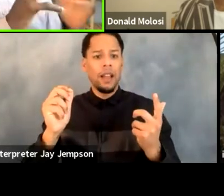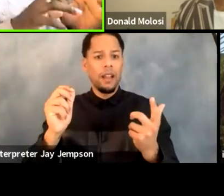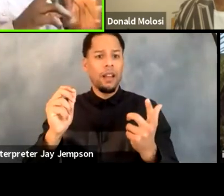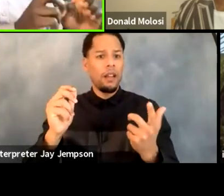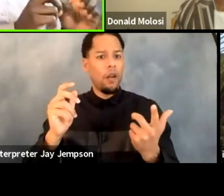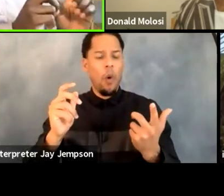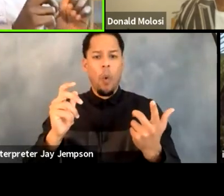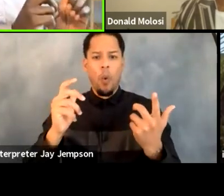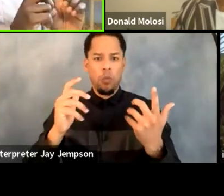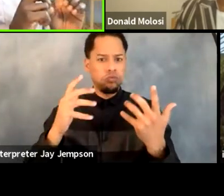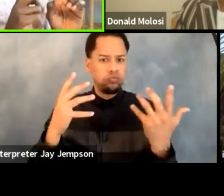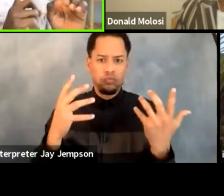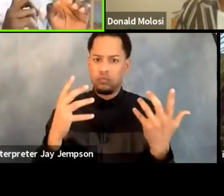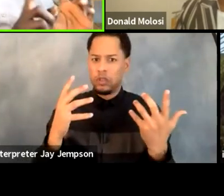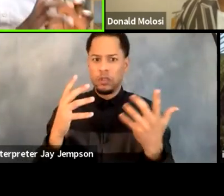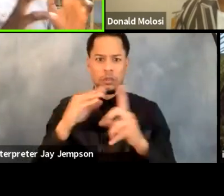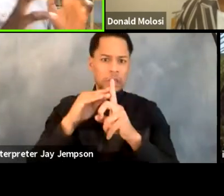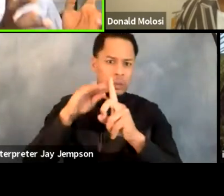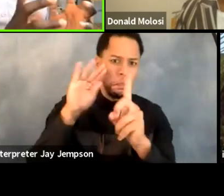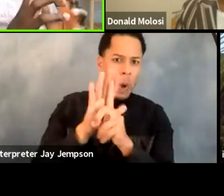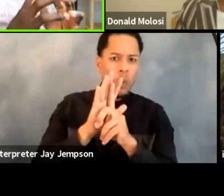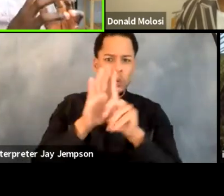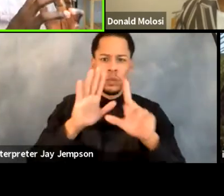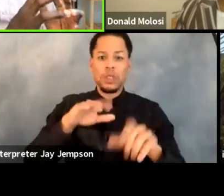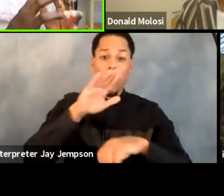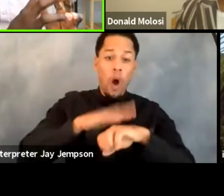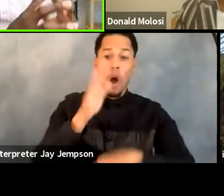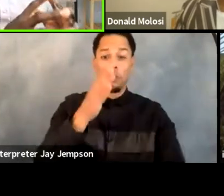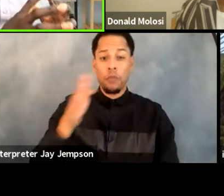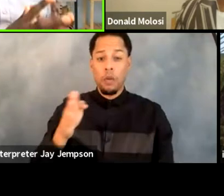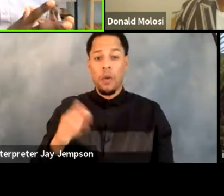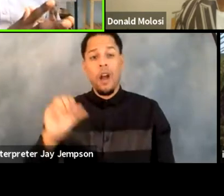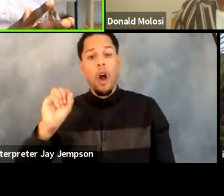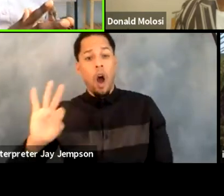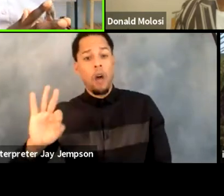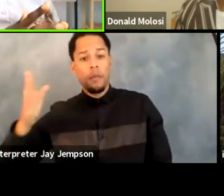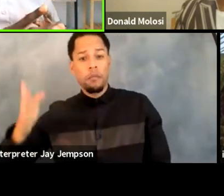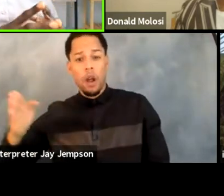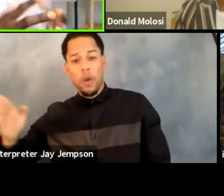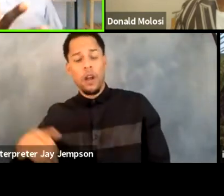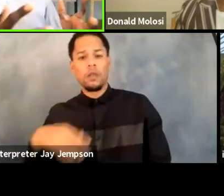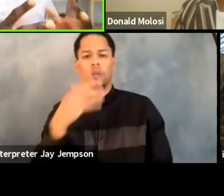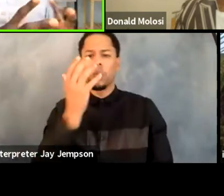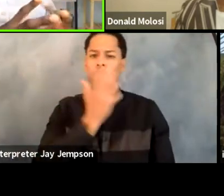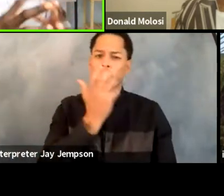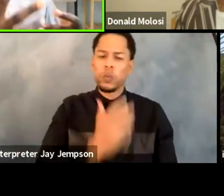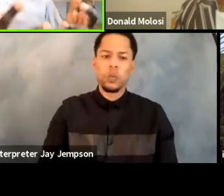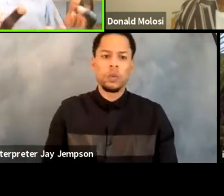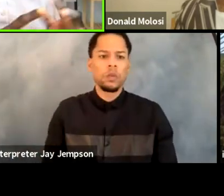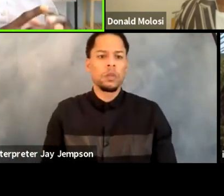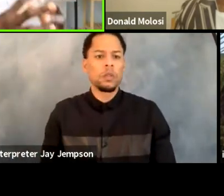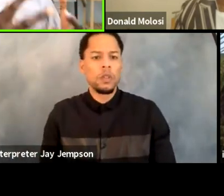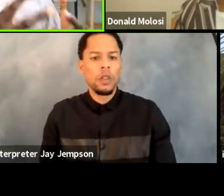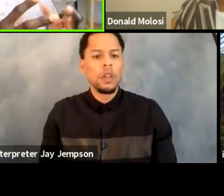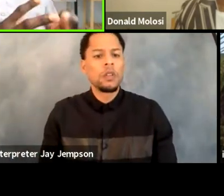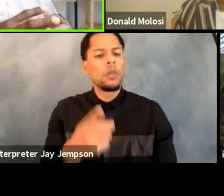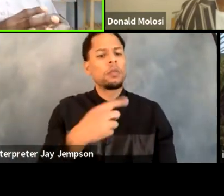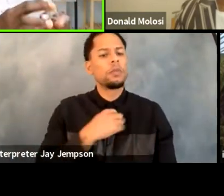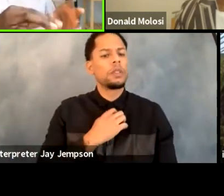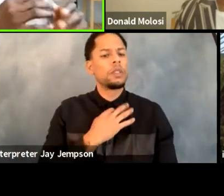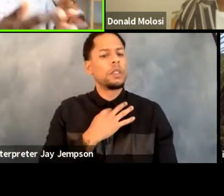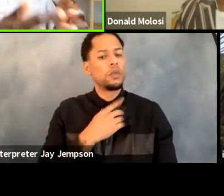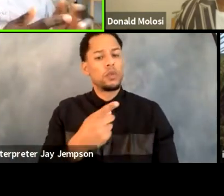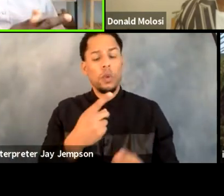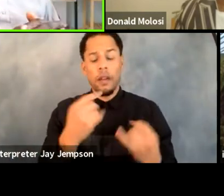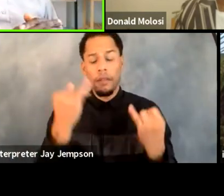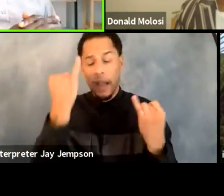But before I ask you my question, Donat, I just wanted to our viewers, if you have questions or provocations or thoughts or ideas,